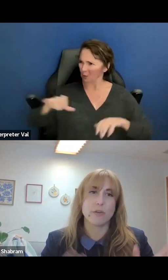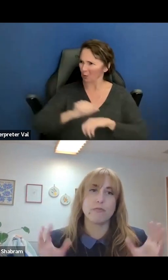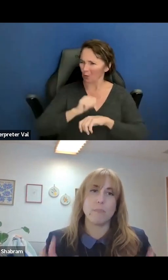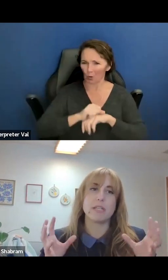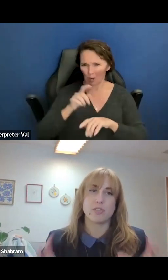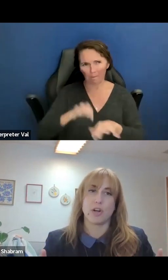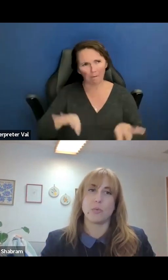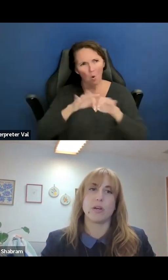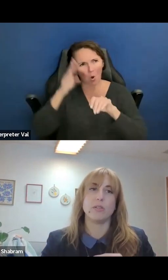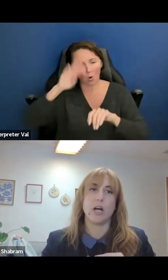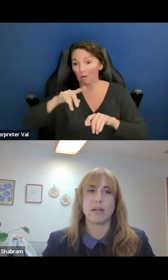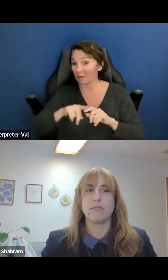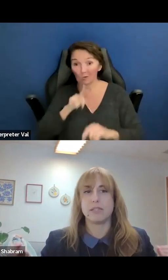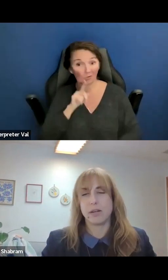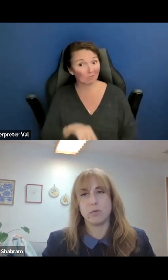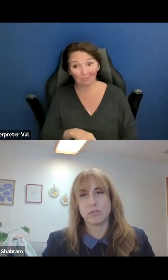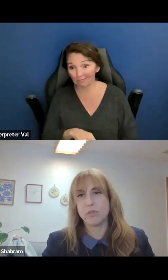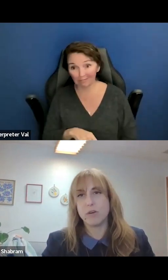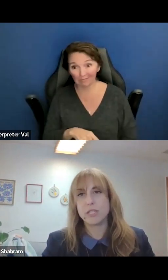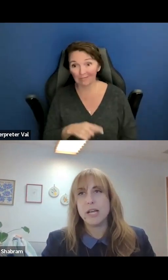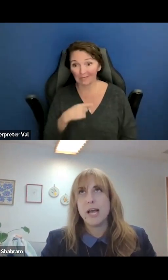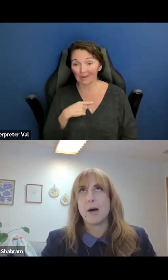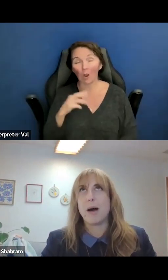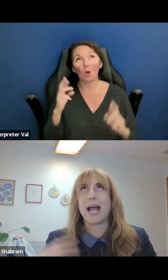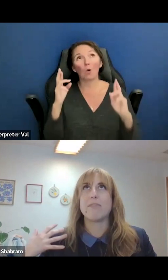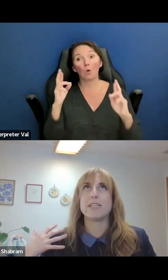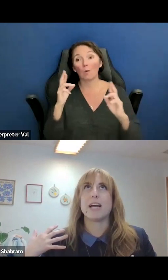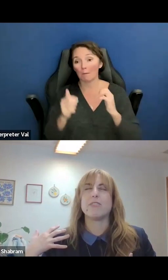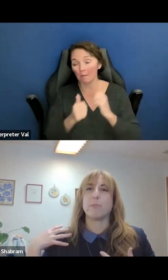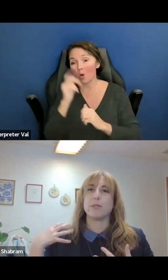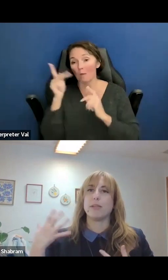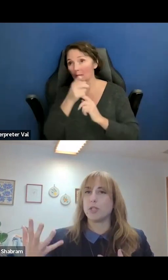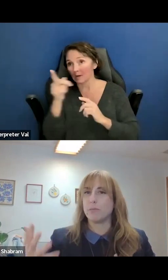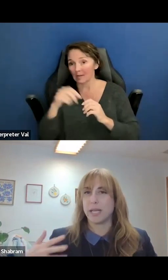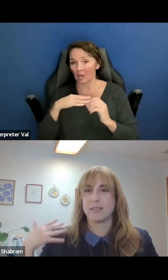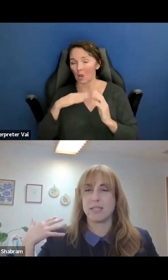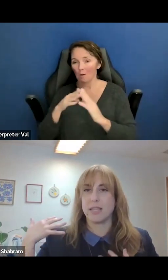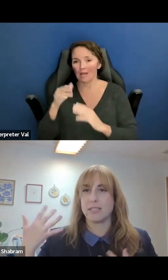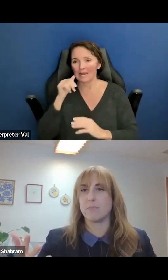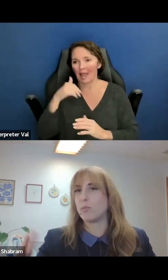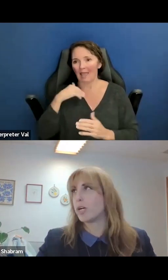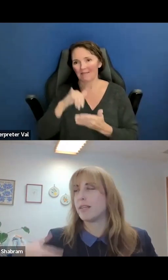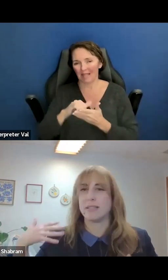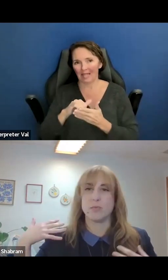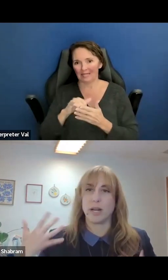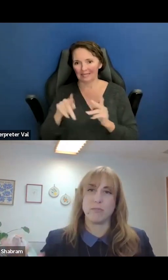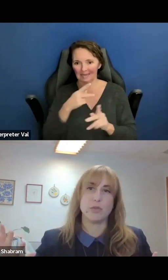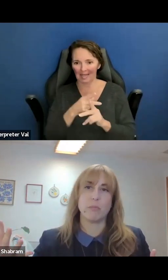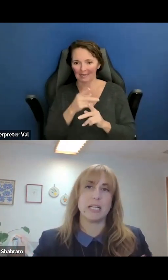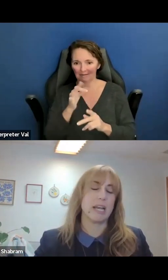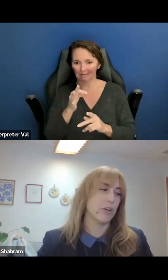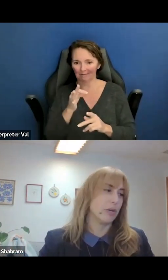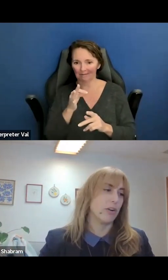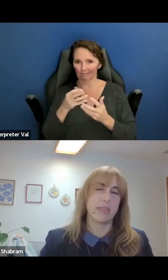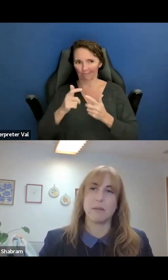to start from the start, a lot of the stakeholders involved. I have this kind of like presumption because this is my work, this is what I've been doing